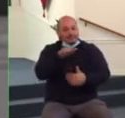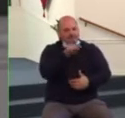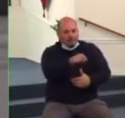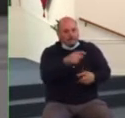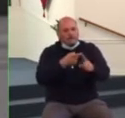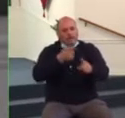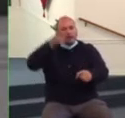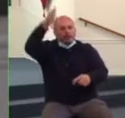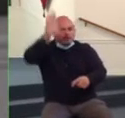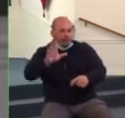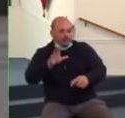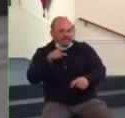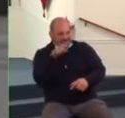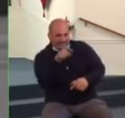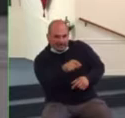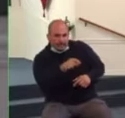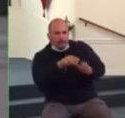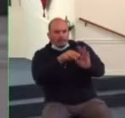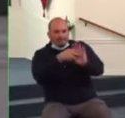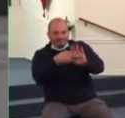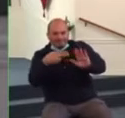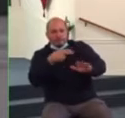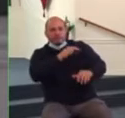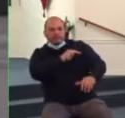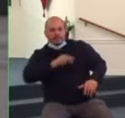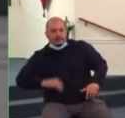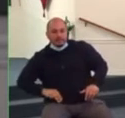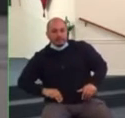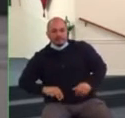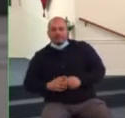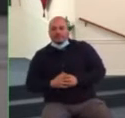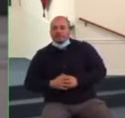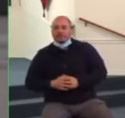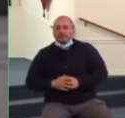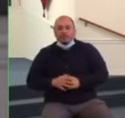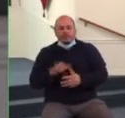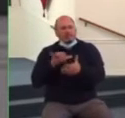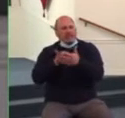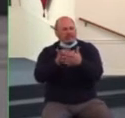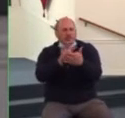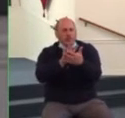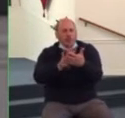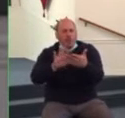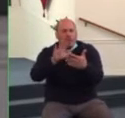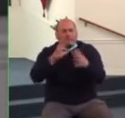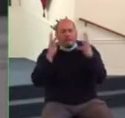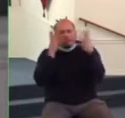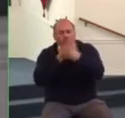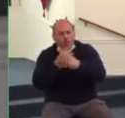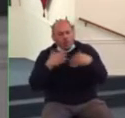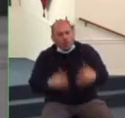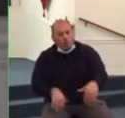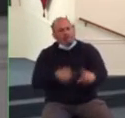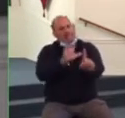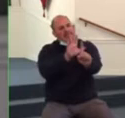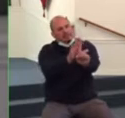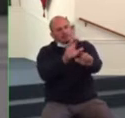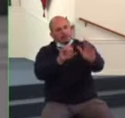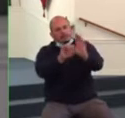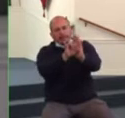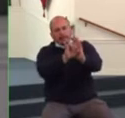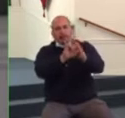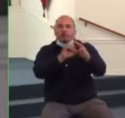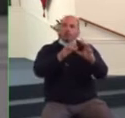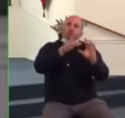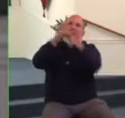know him better and you want to follow him. That's the glory in this text. Jesus, his identity as God's Messiah.